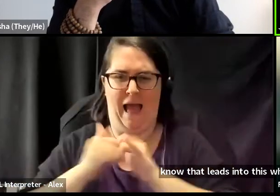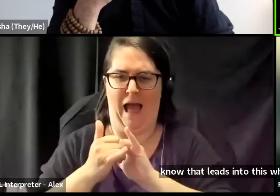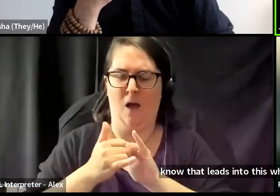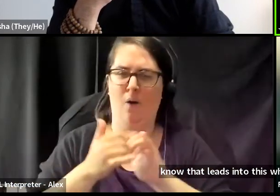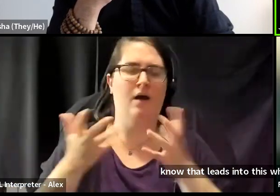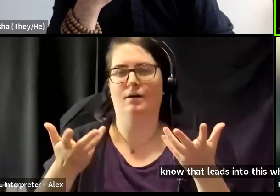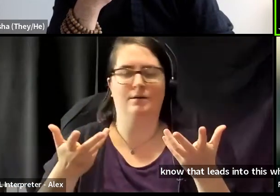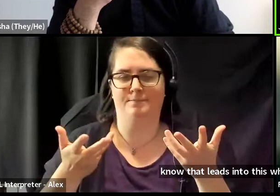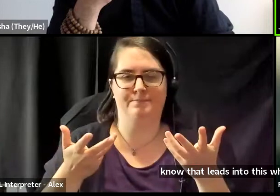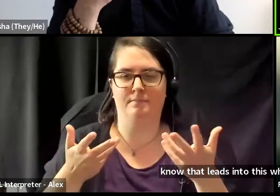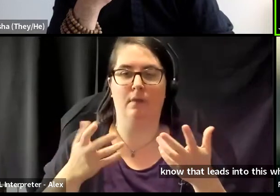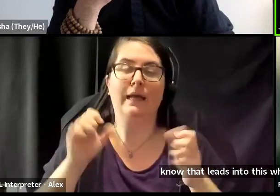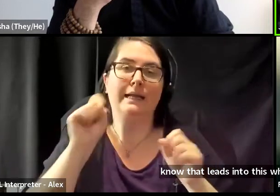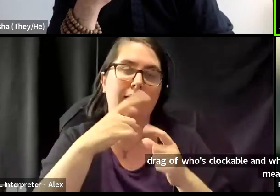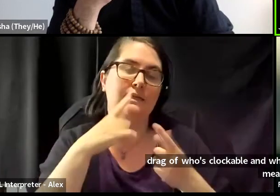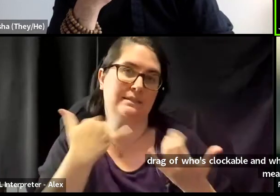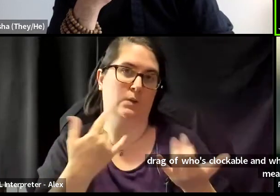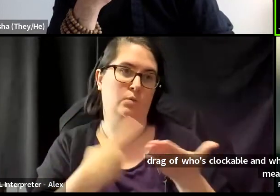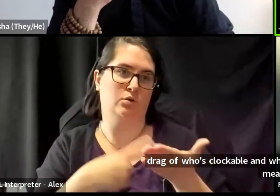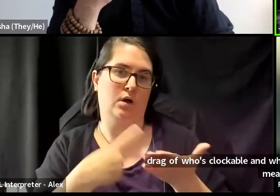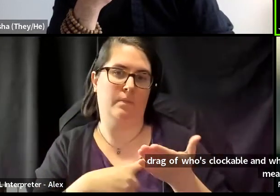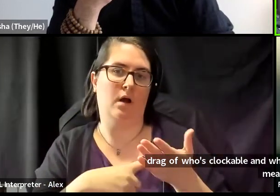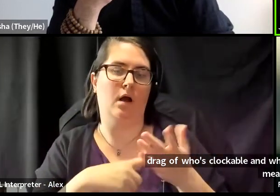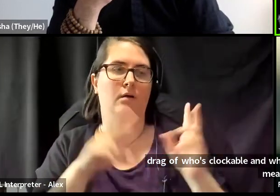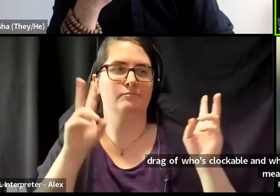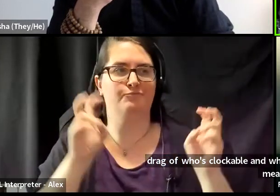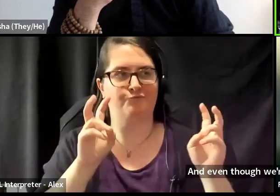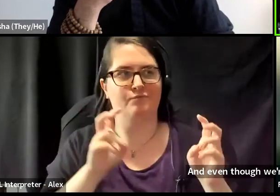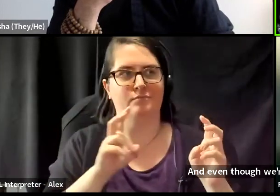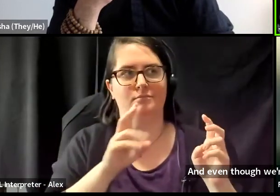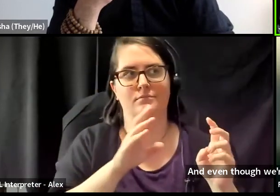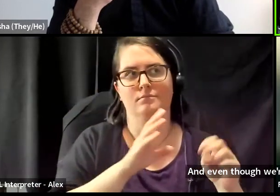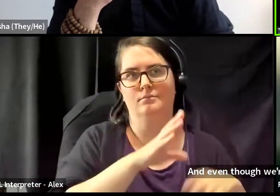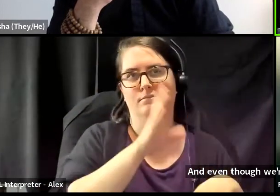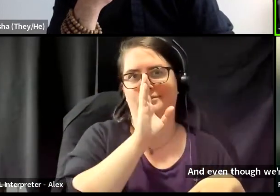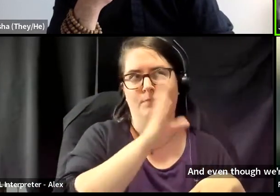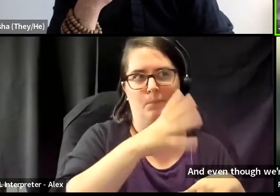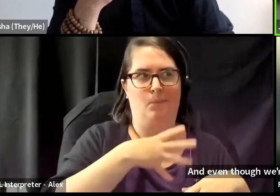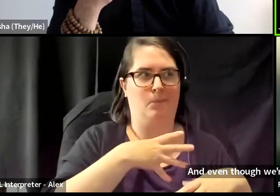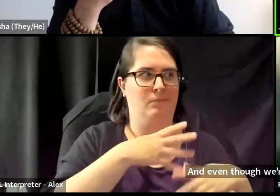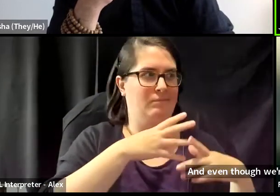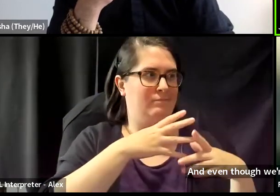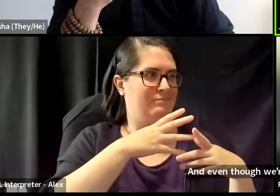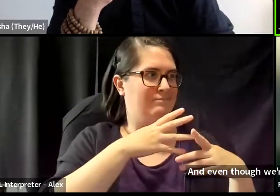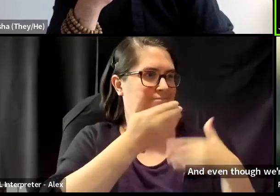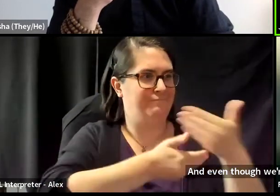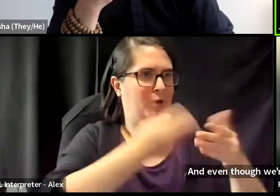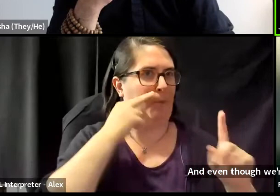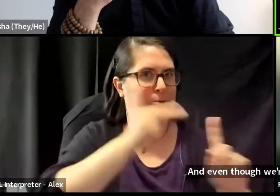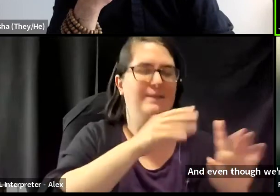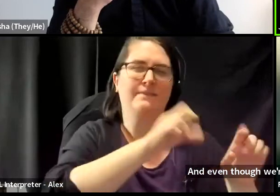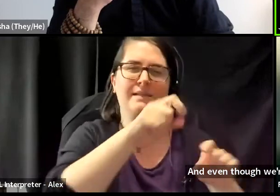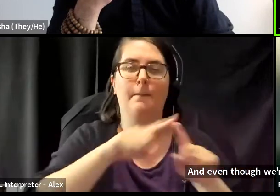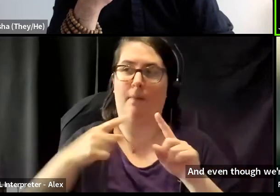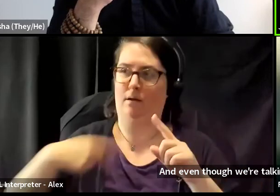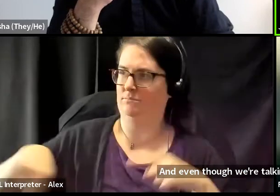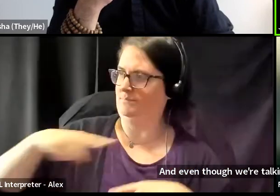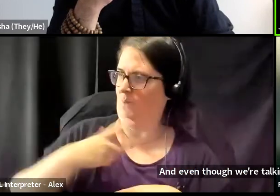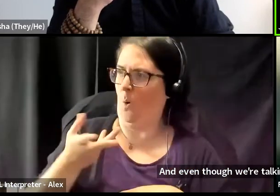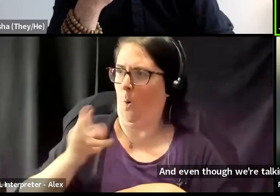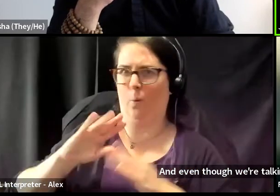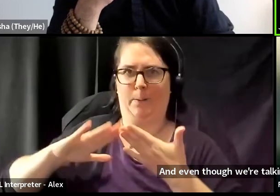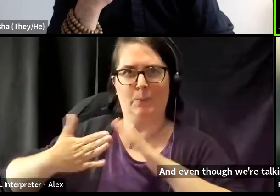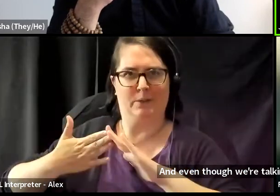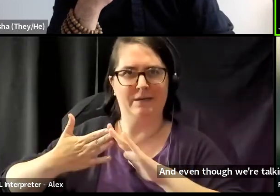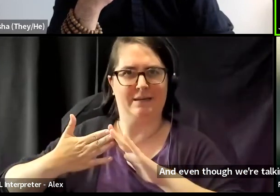we're talking about the heterosexual normative aspect of this, we ourselves, our own community,